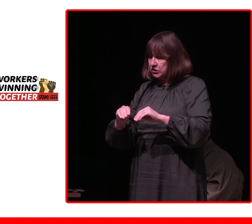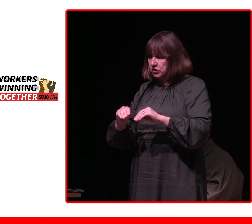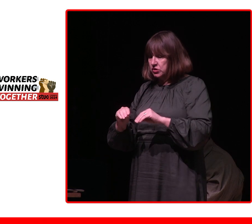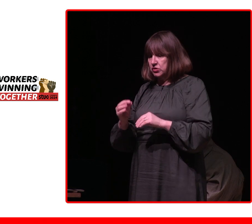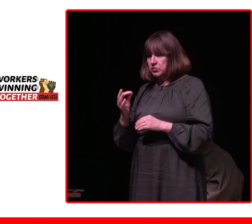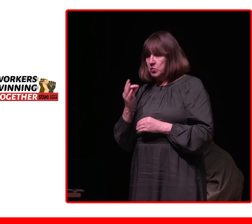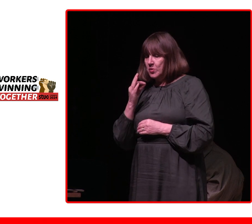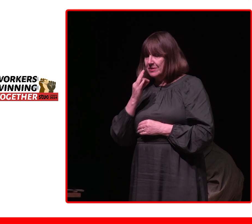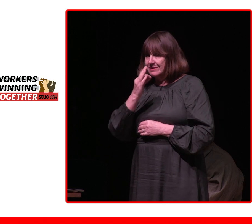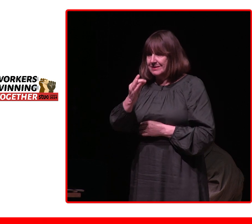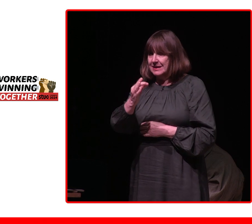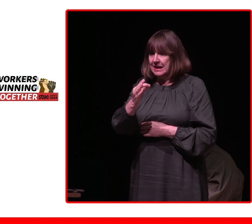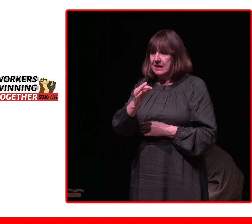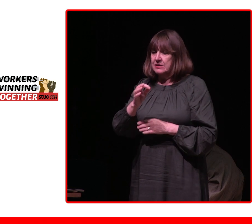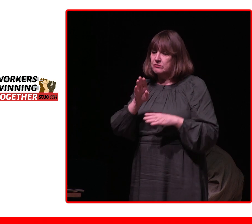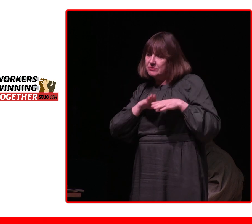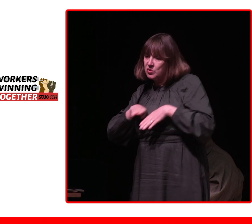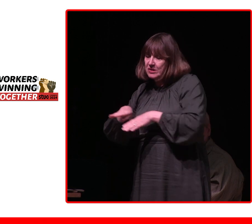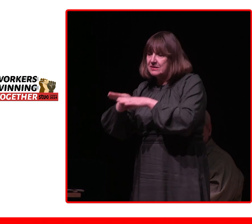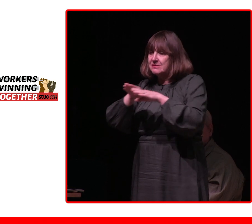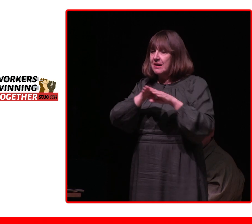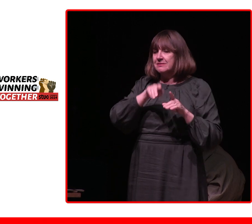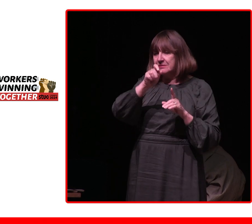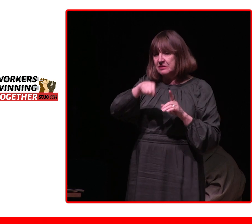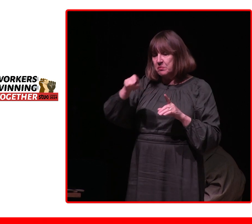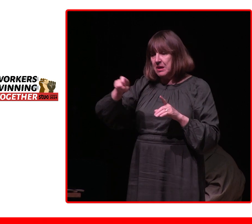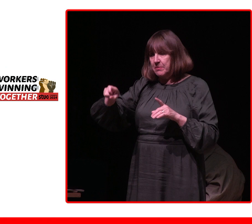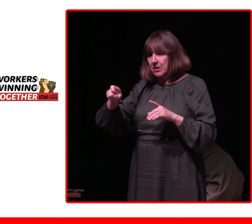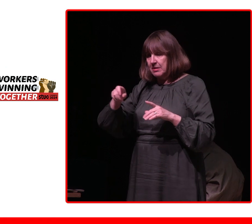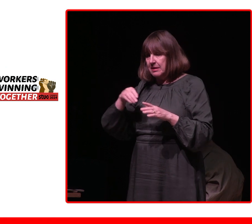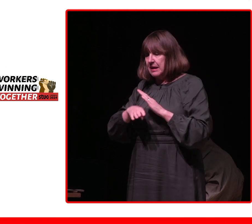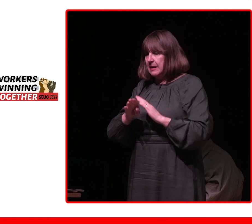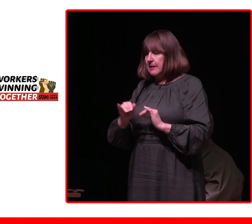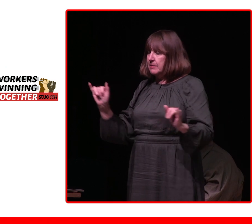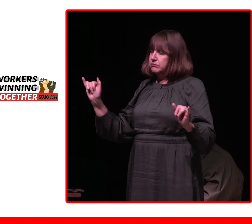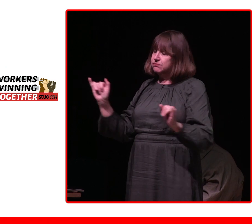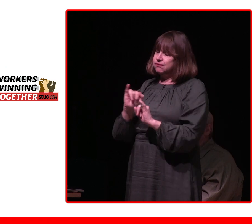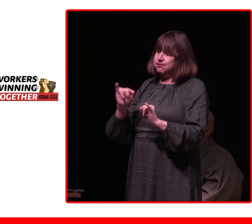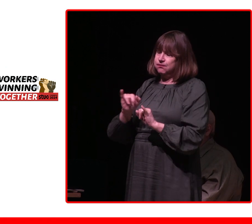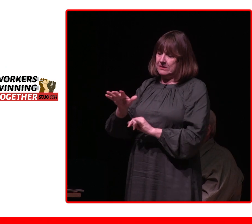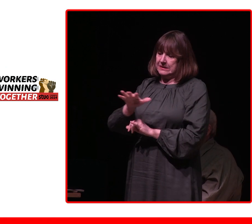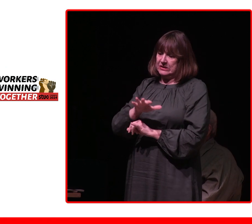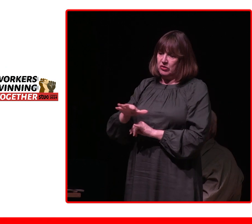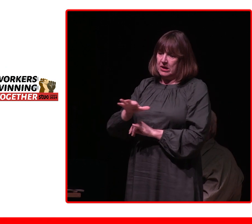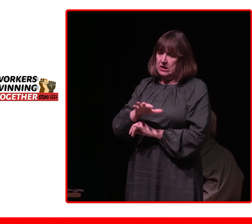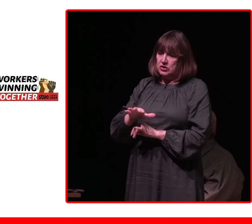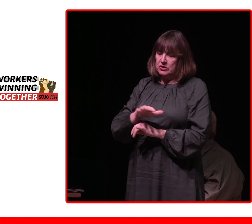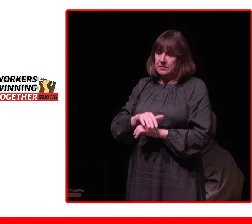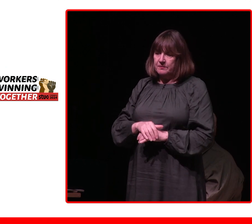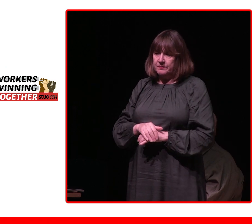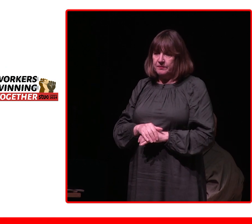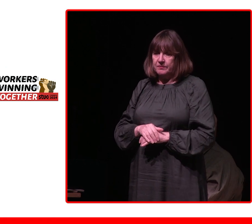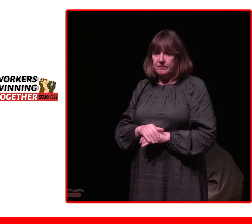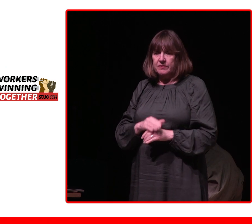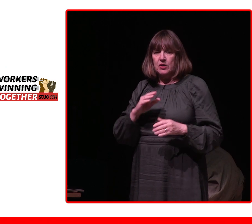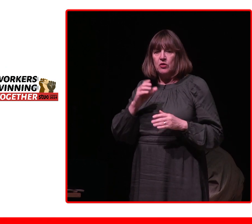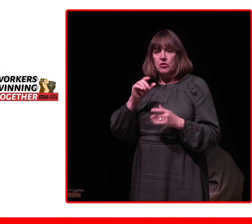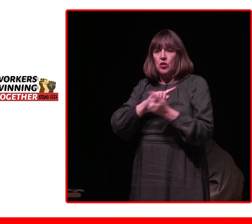emergency service workers delivering humanitarian services in the most appalling conditions imaginable. Congress, I